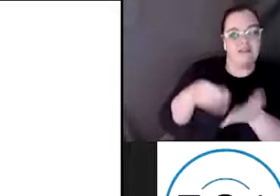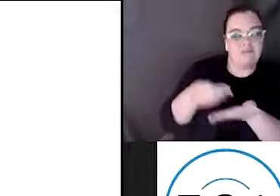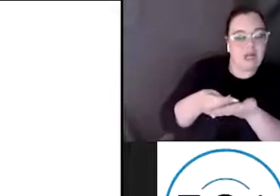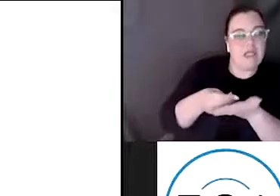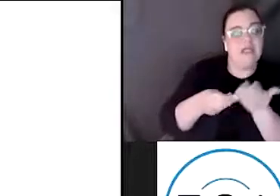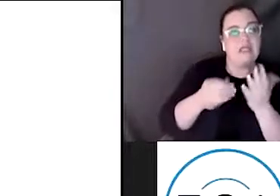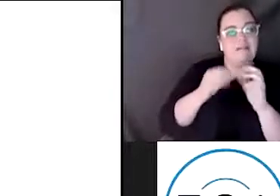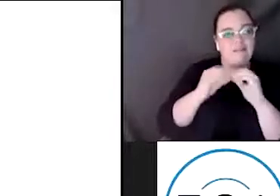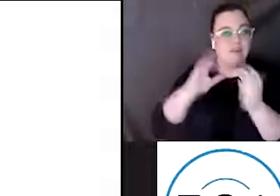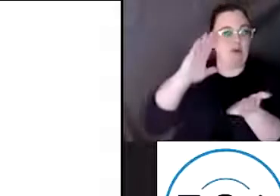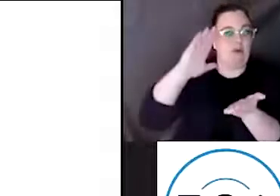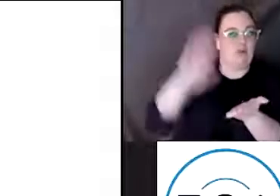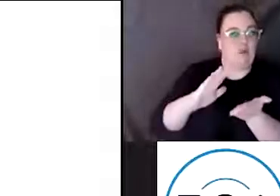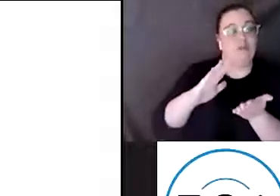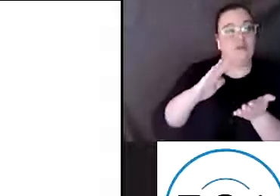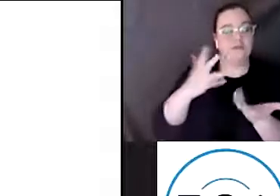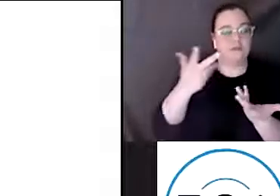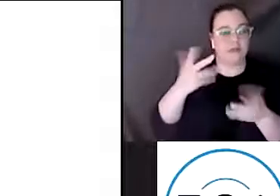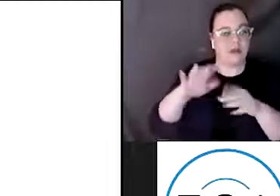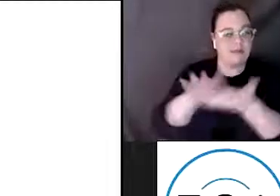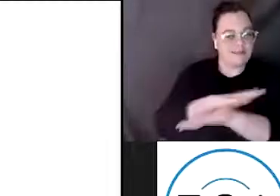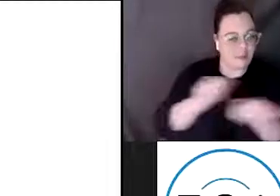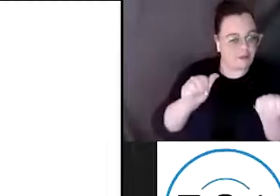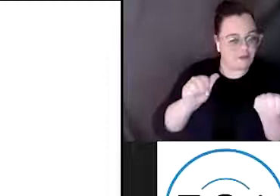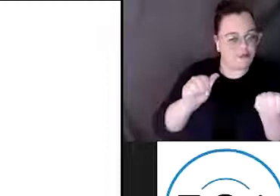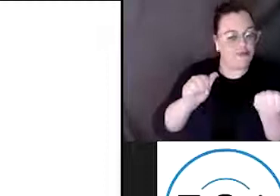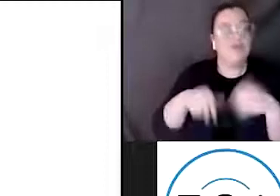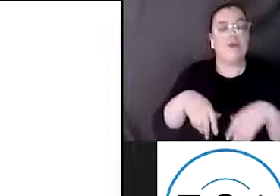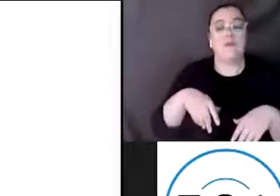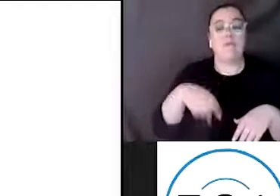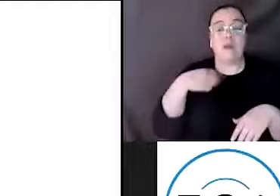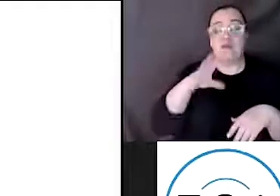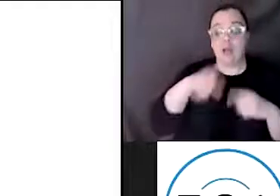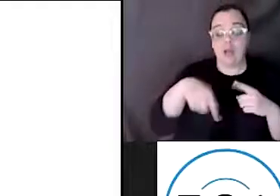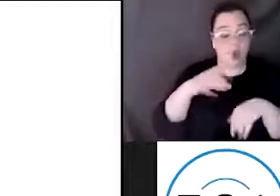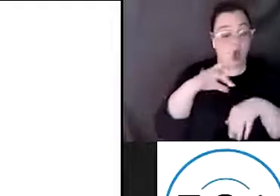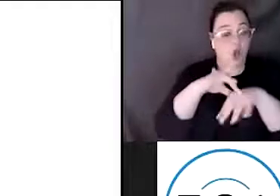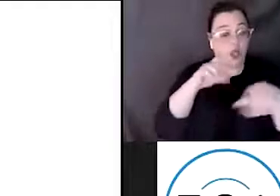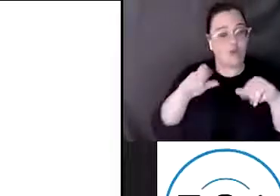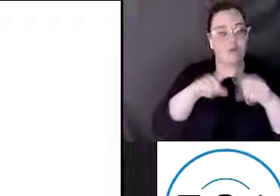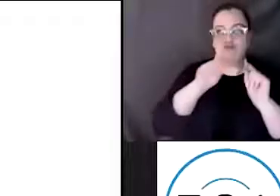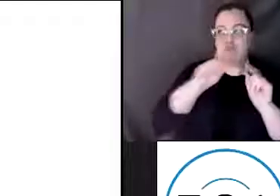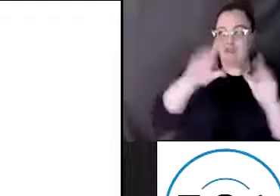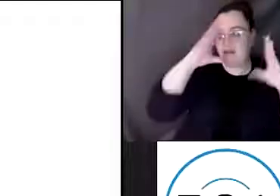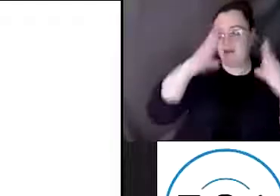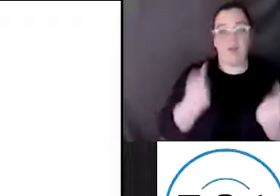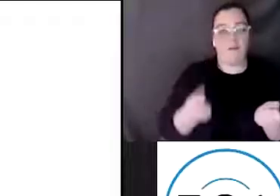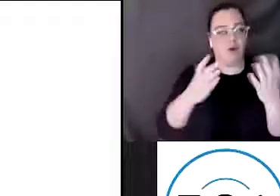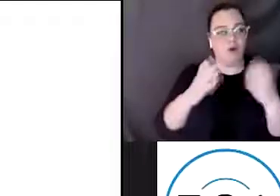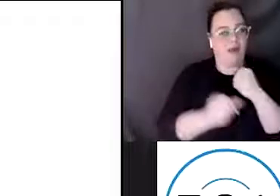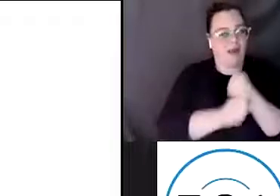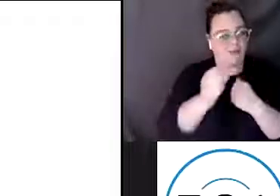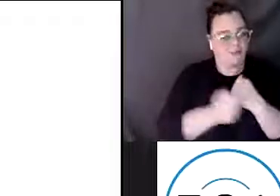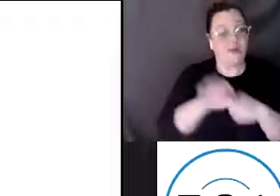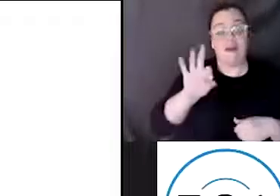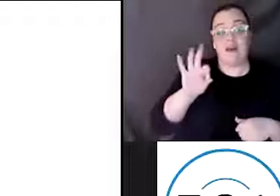And in this case, we're talking specifically about earthquake, but we really like to take a multi-hazard approach to that. And FEMA Region 9 is,